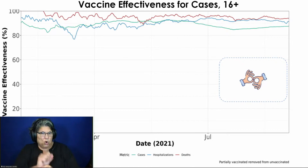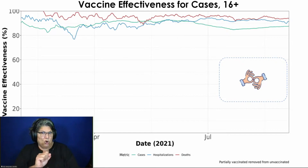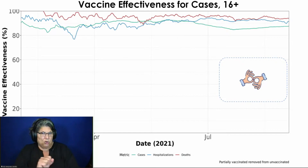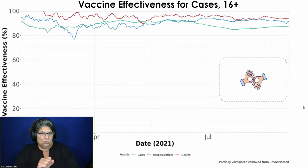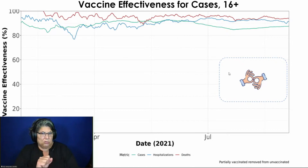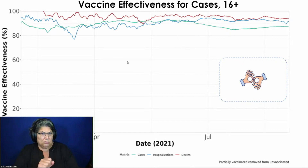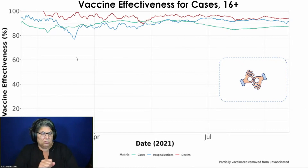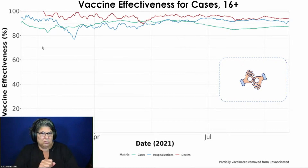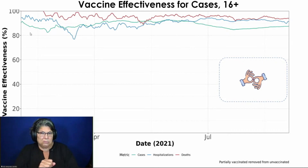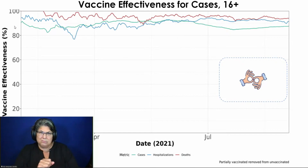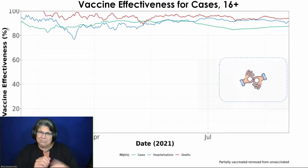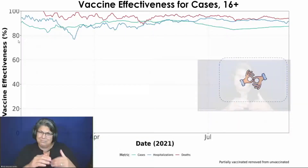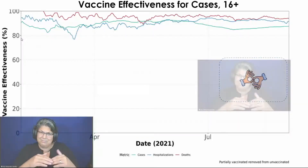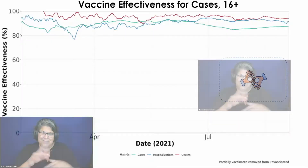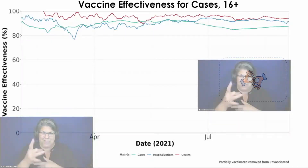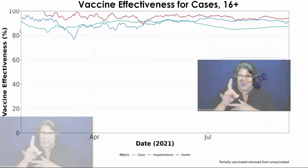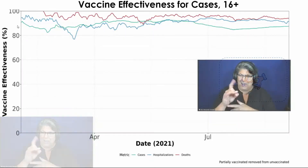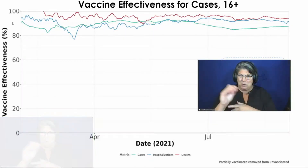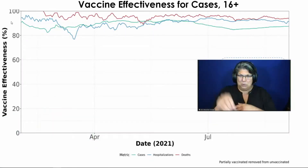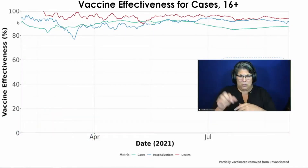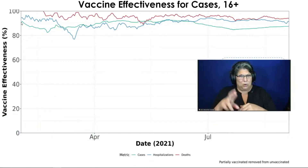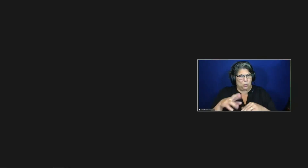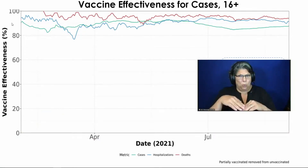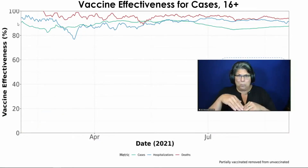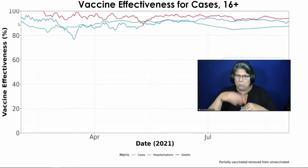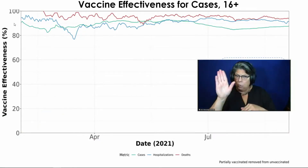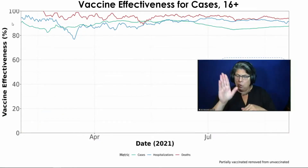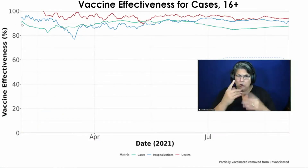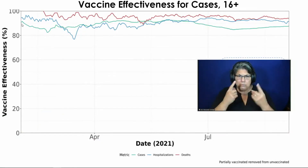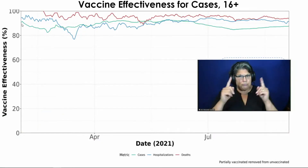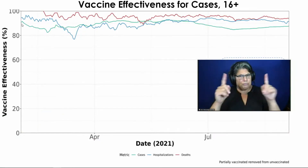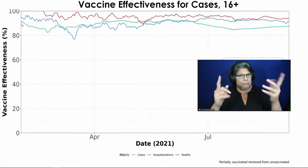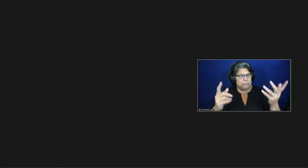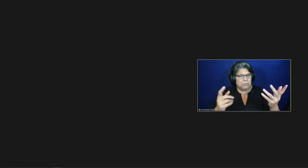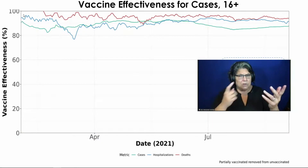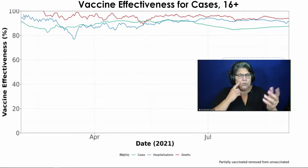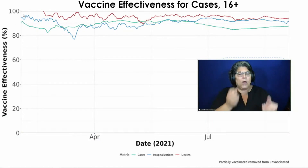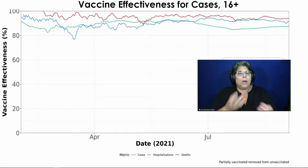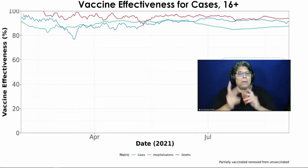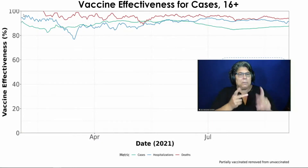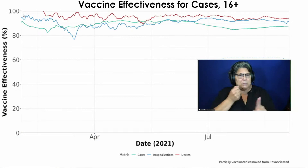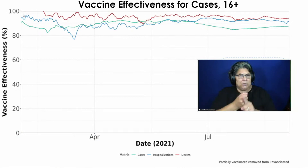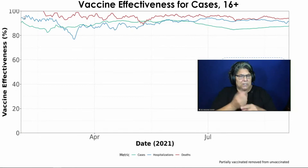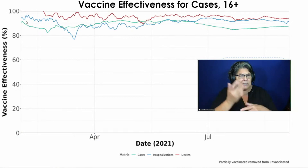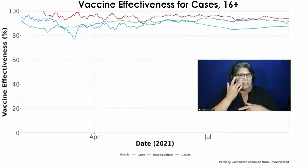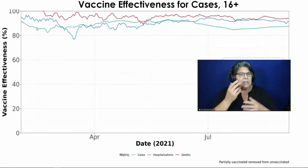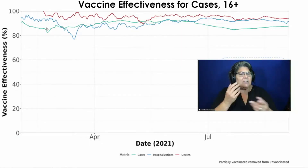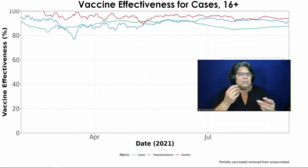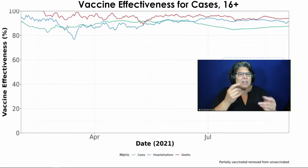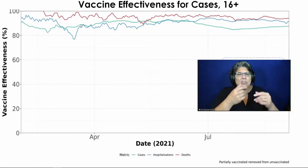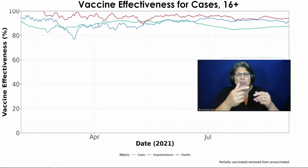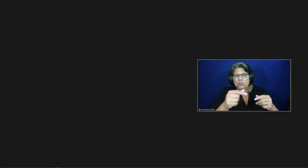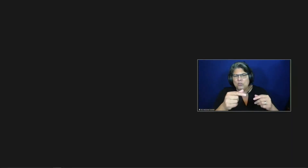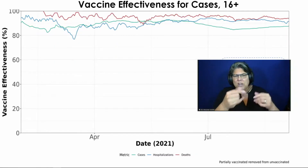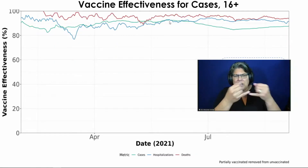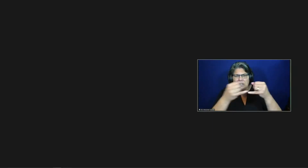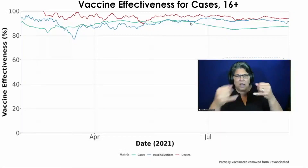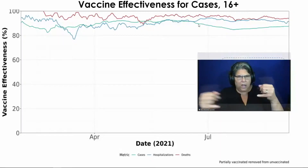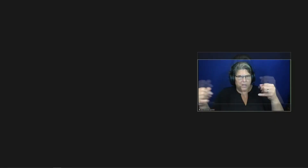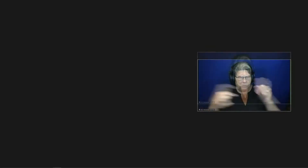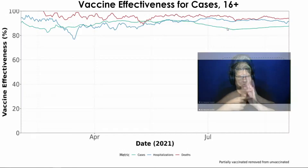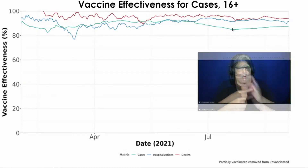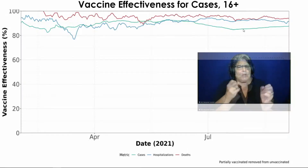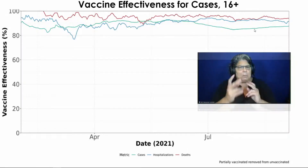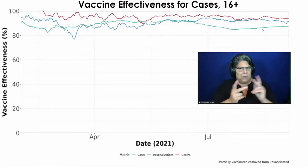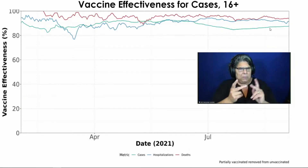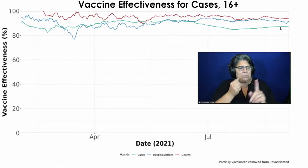least 80% or more efficacy in cases. That's the green line at the bottom. So